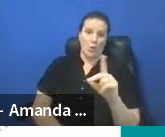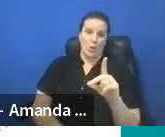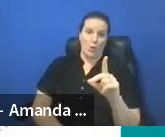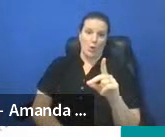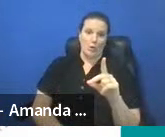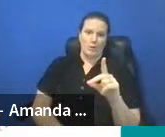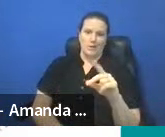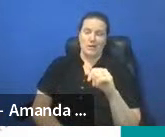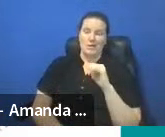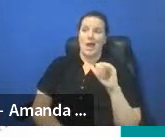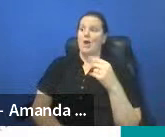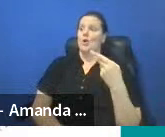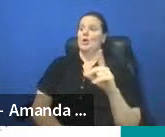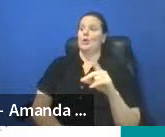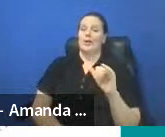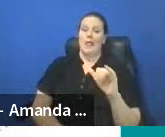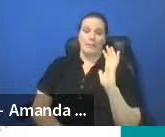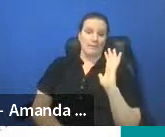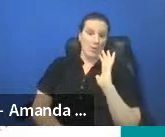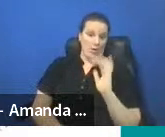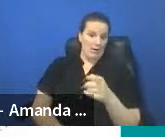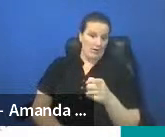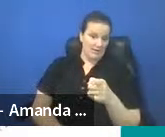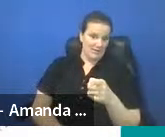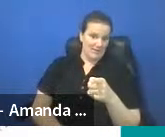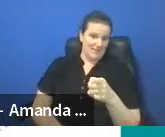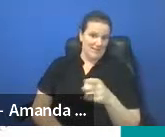hood that it used to be, but what kind of